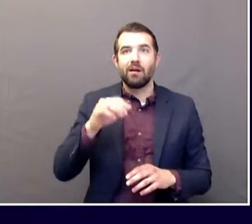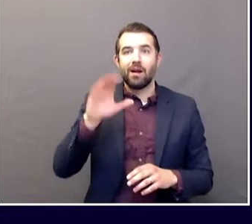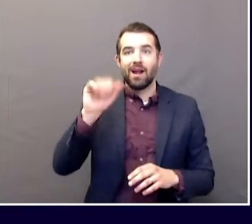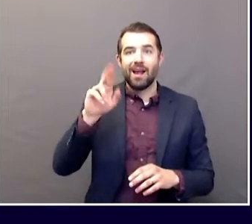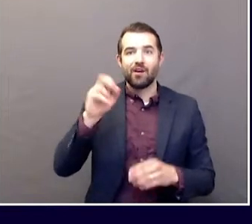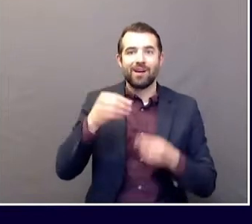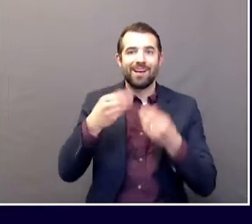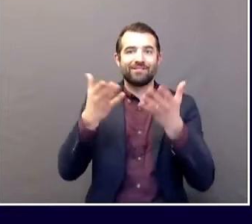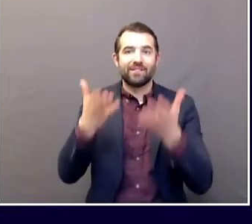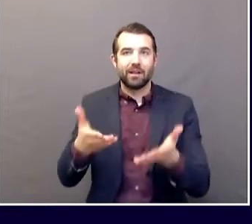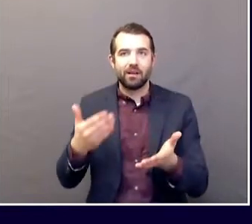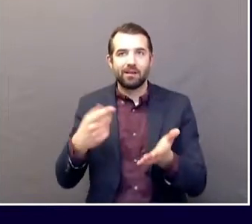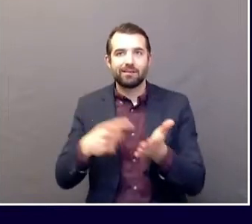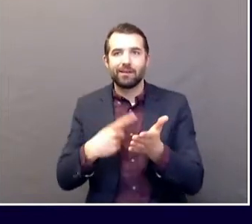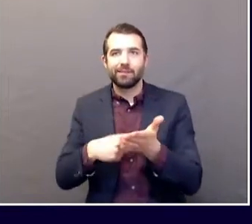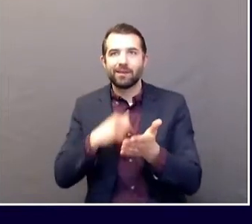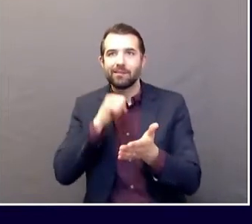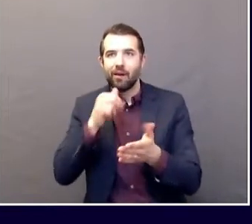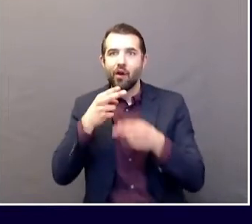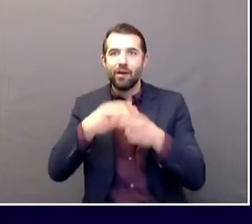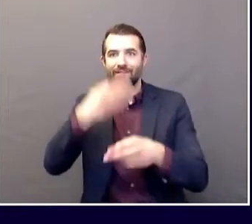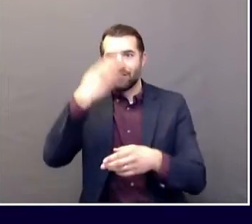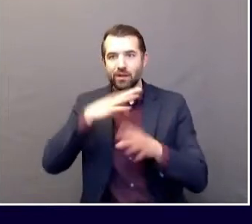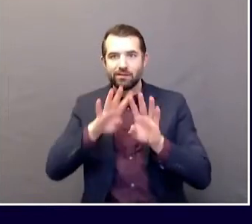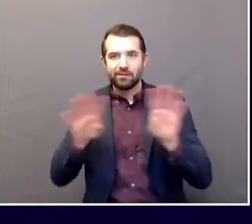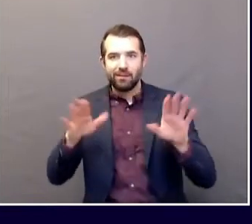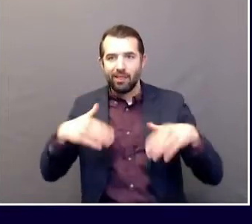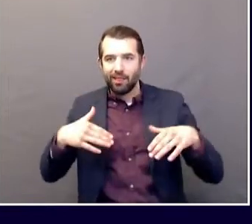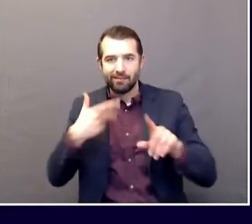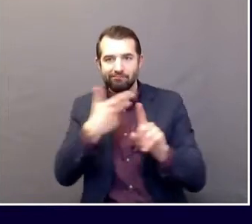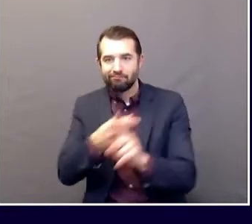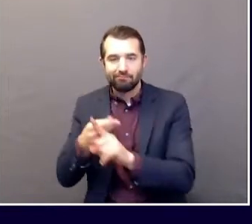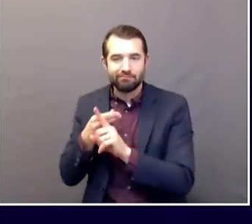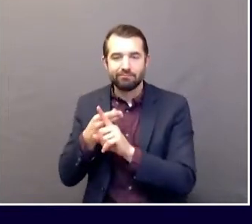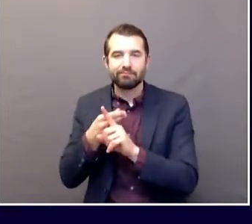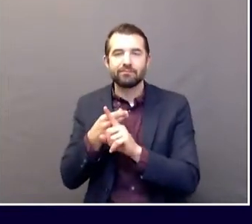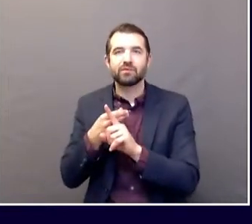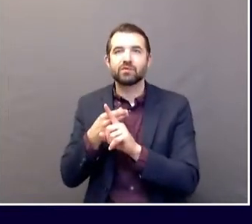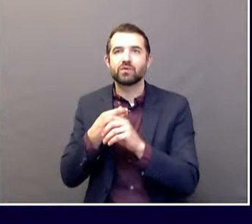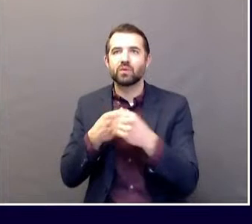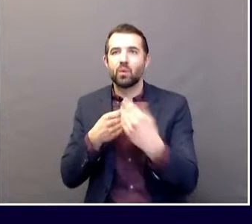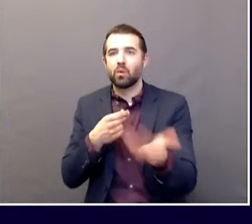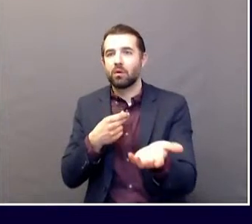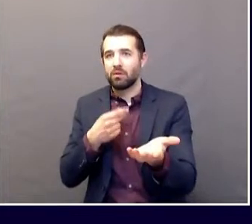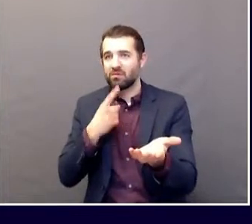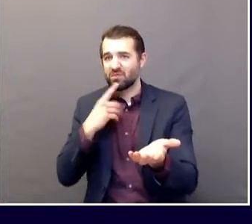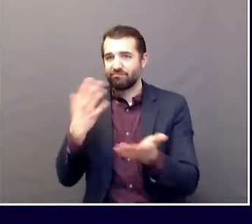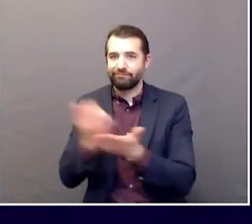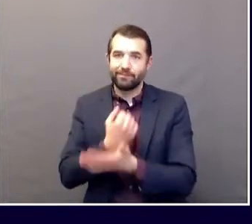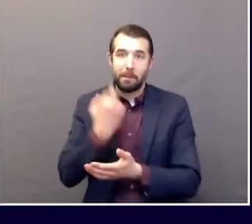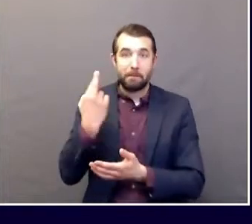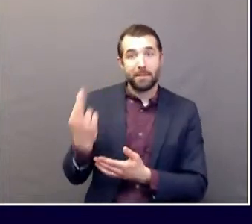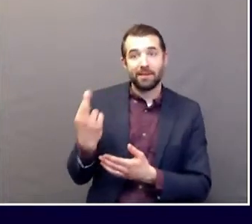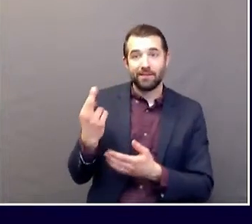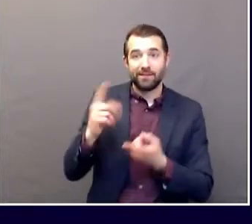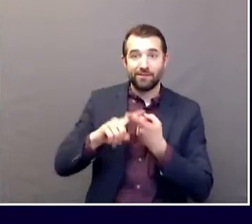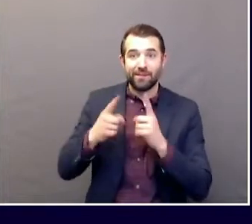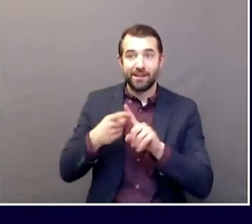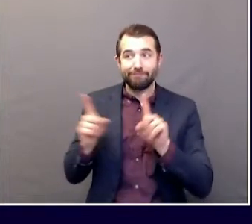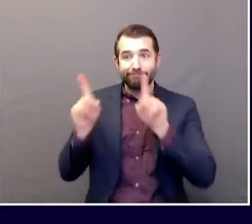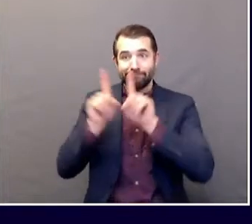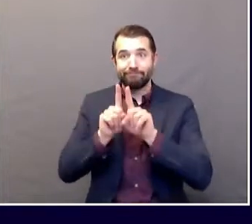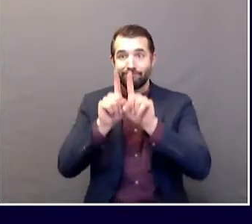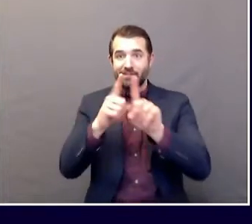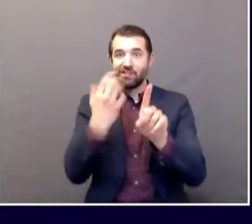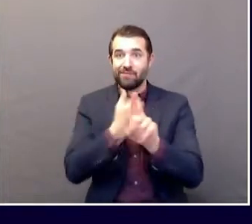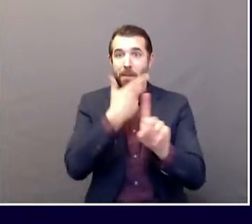some personal care needs. Commissioner, well, let me start, Eric, really quickly on the home healthcare workers. They are part of